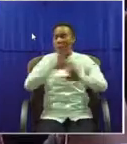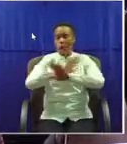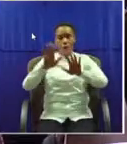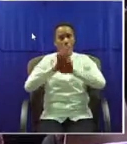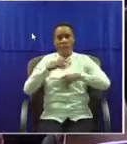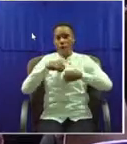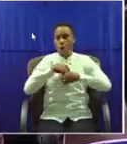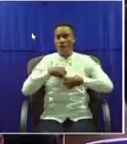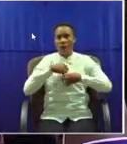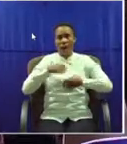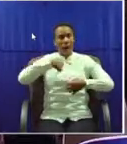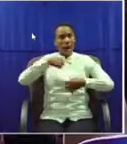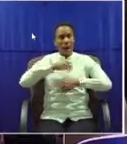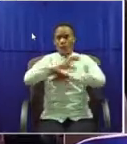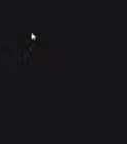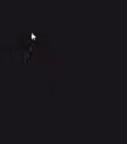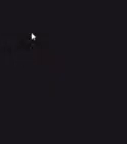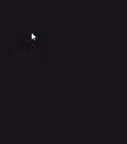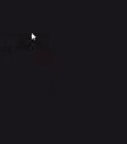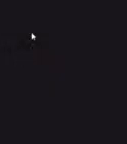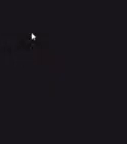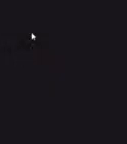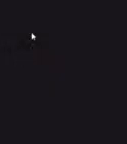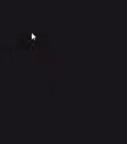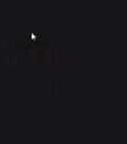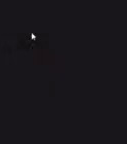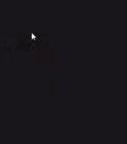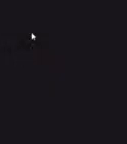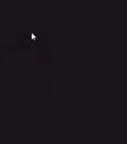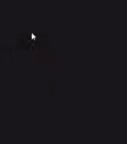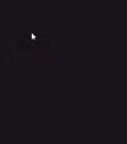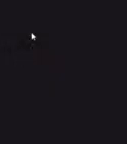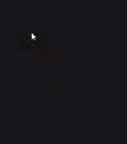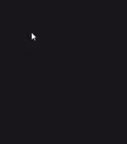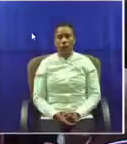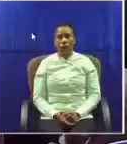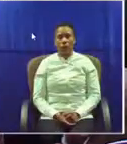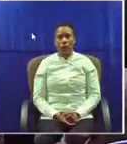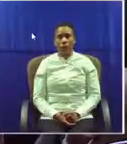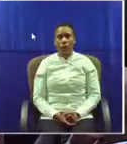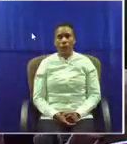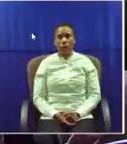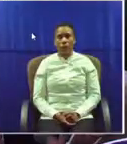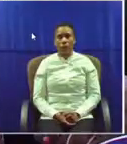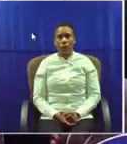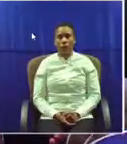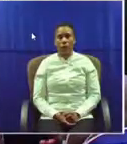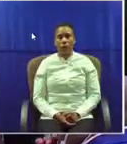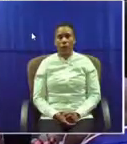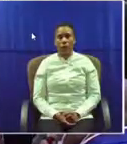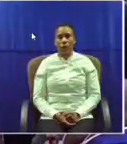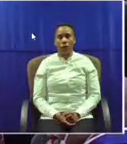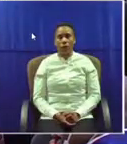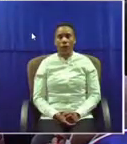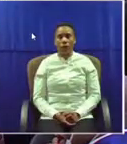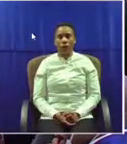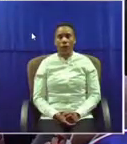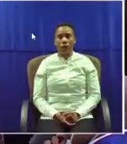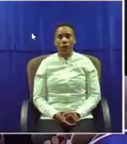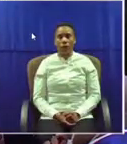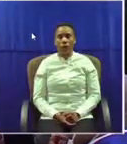speaker. I have to be a man. Okay, these ones are not made. Out, out. They are made. They are not made. For 20 minutes.